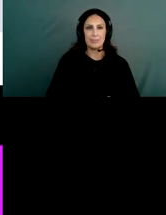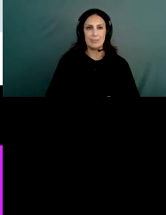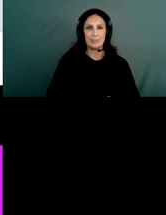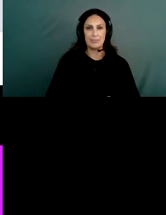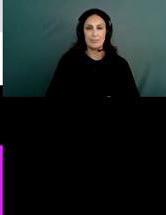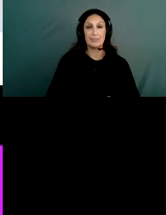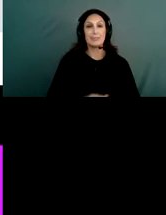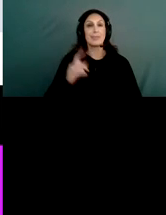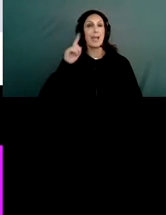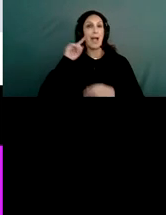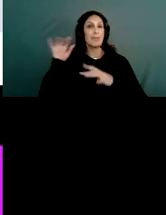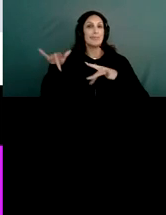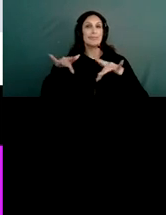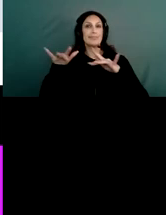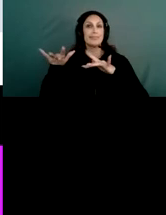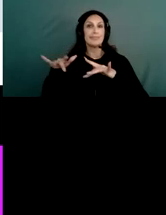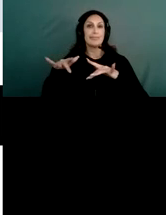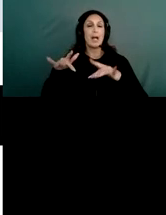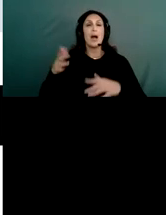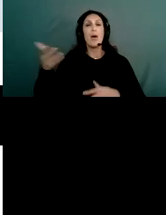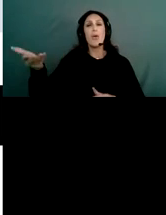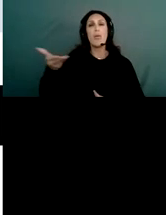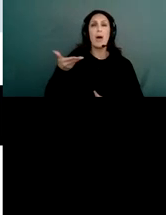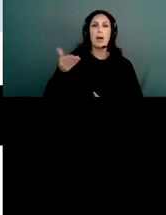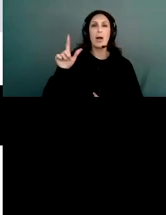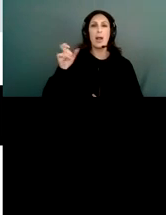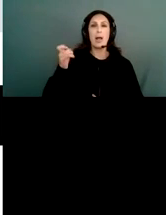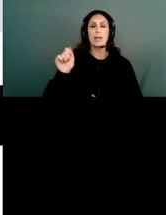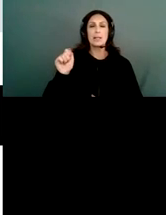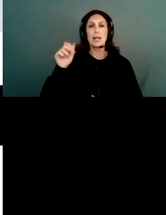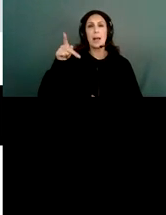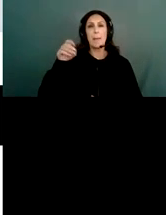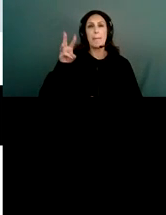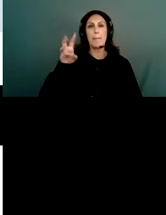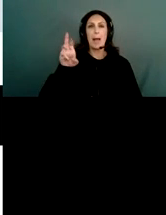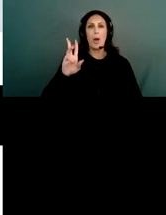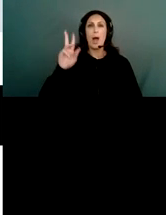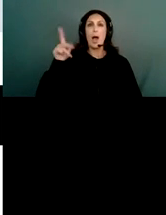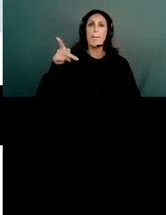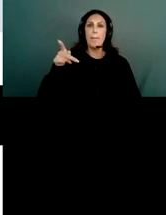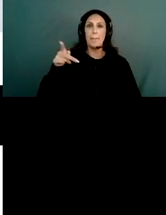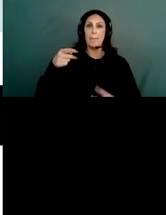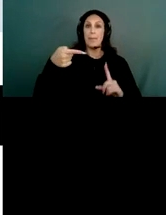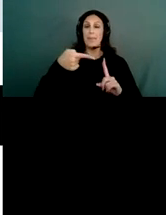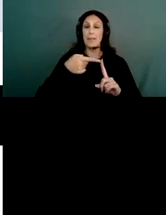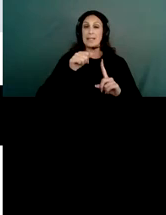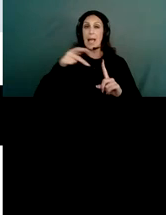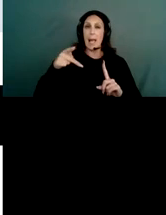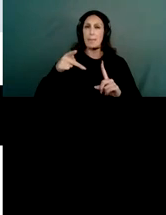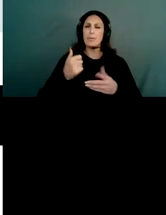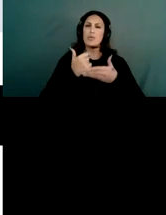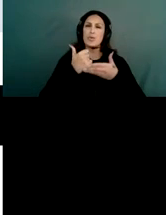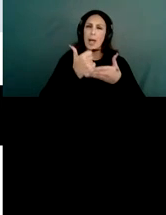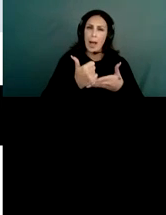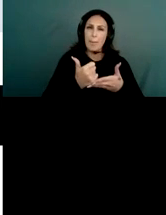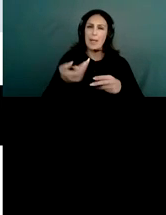Welcome to Lexia PowerUp Literacy. PowerUp is a new kind of program designed to make your life easier and increase your